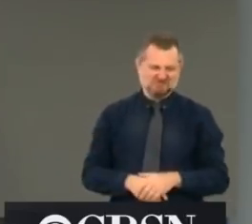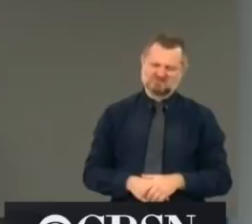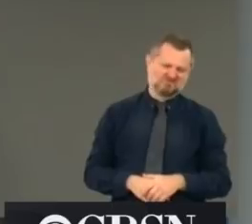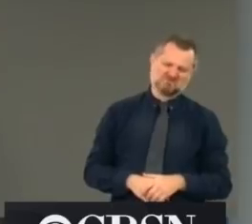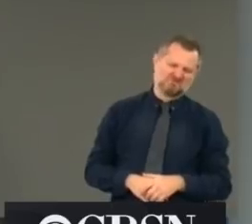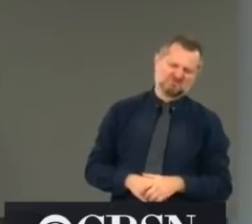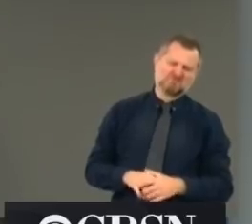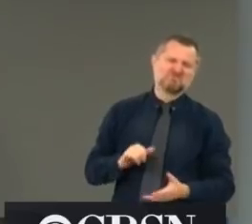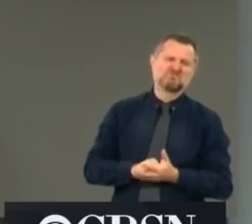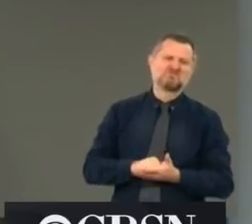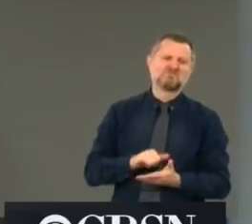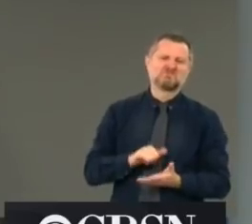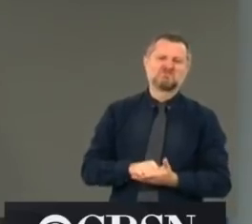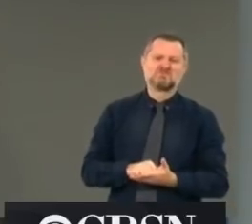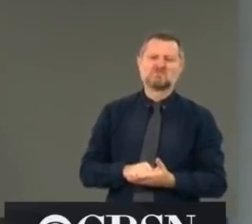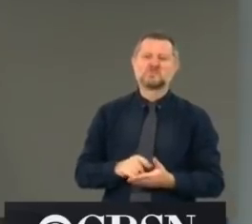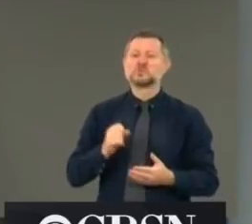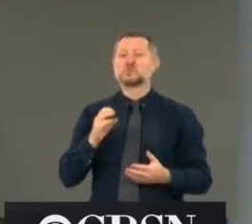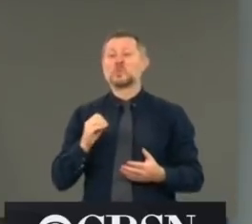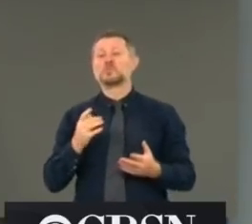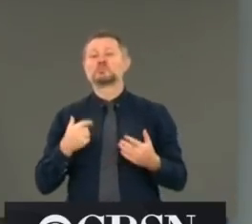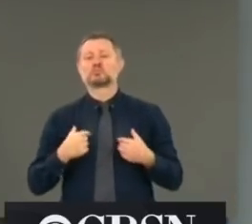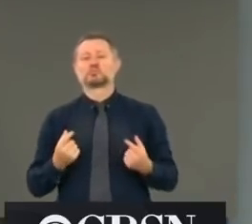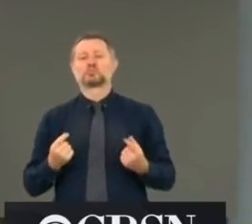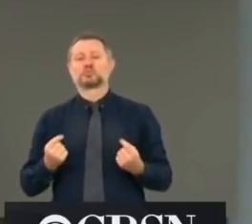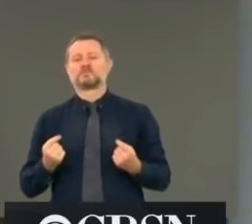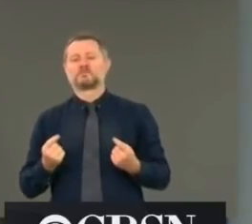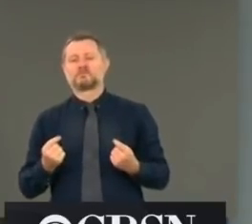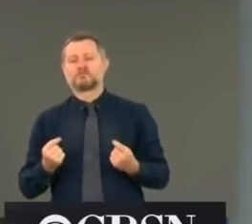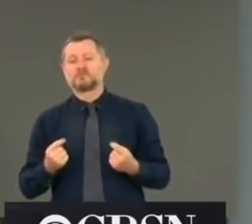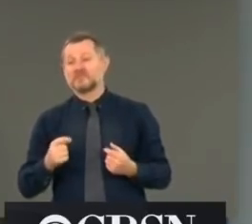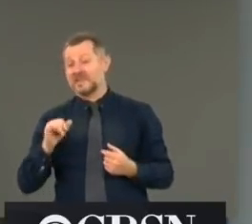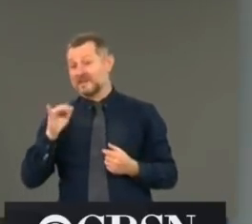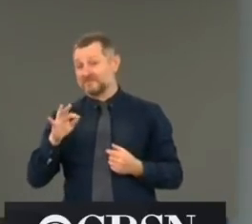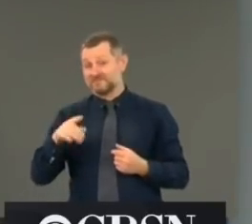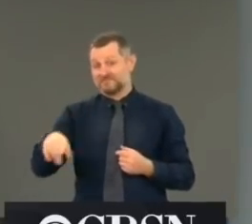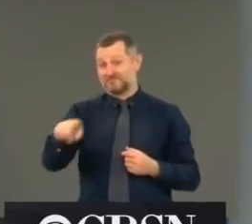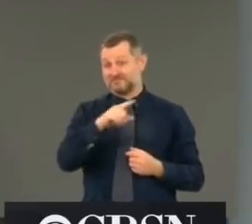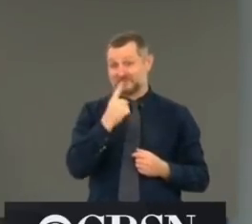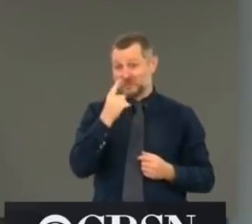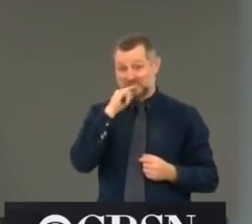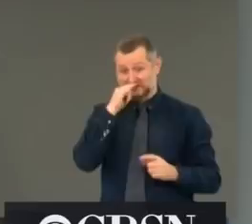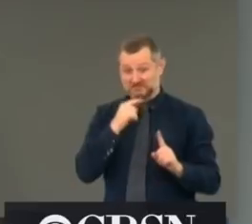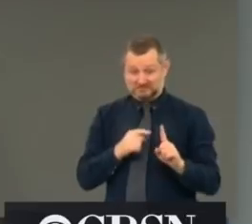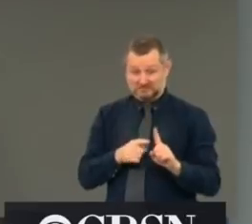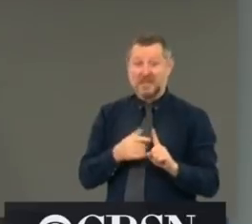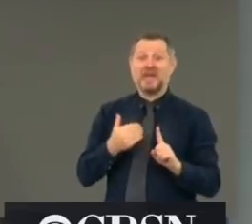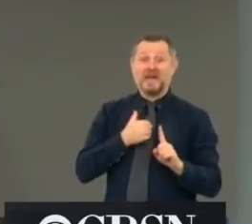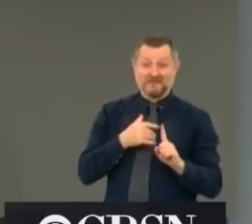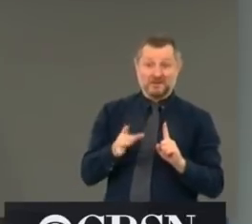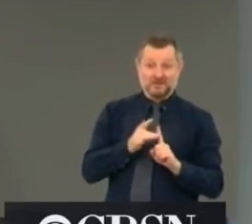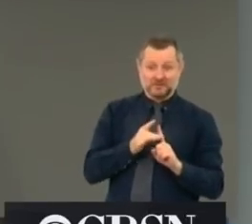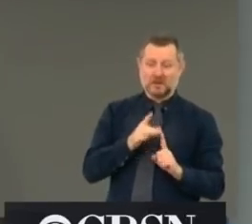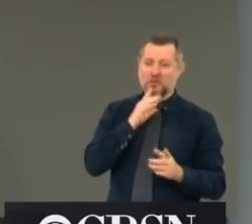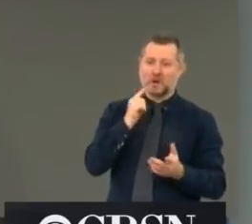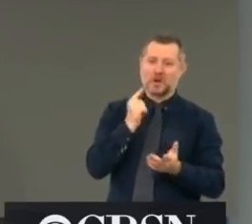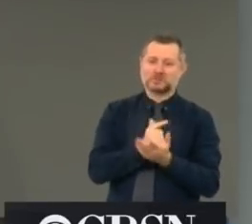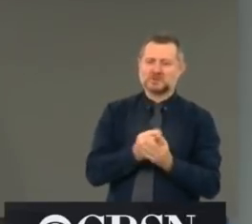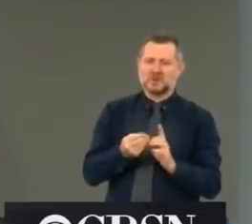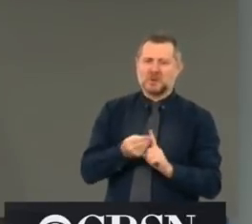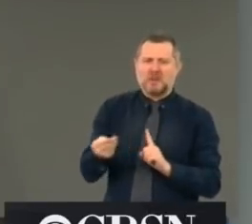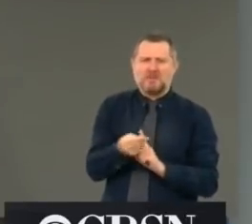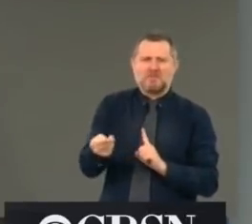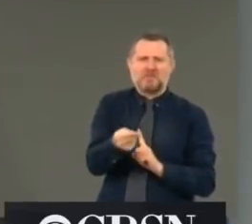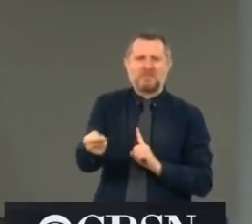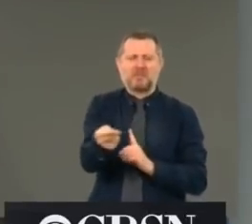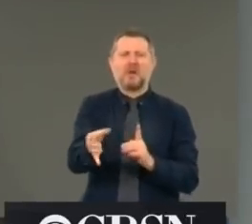what will happen is that the virus will get into one of these camps and it will spread. And someone will say to you, well, how